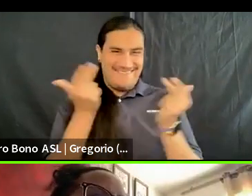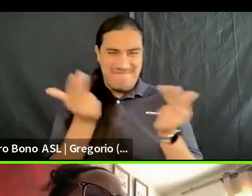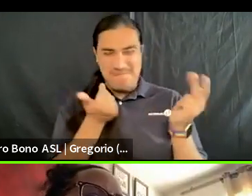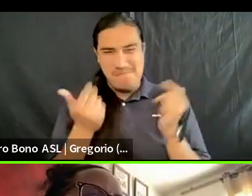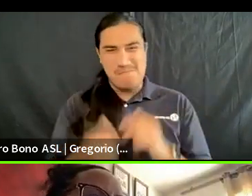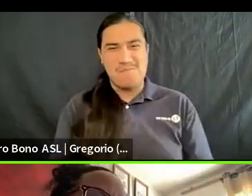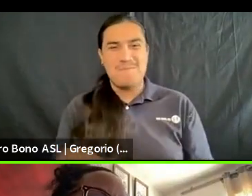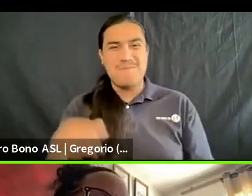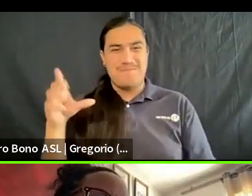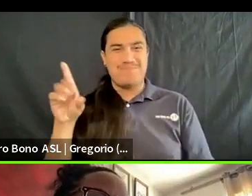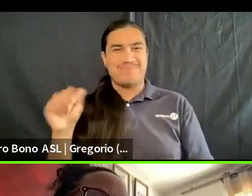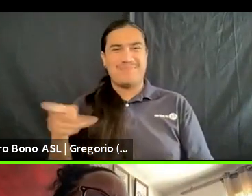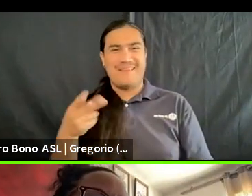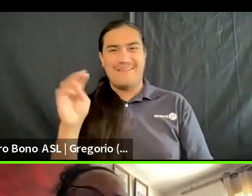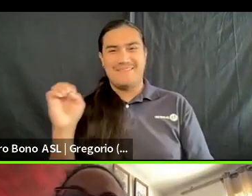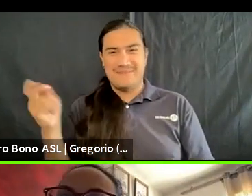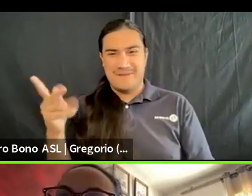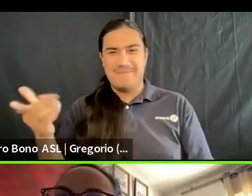Okay.